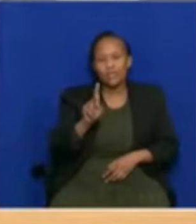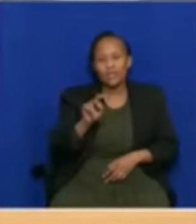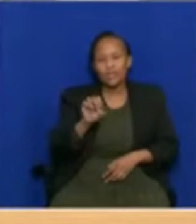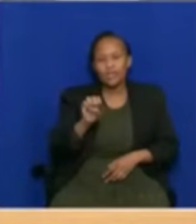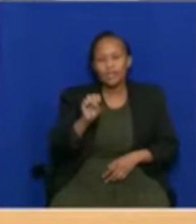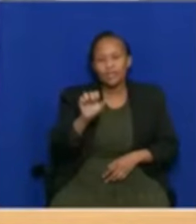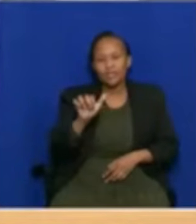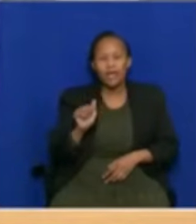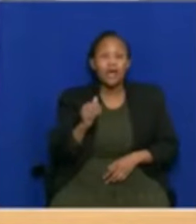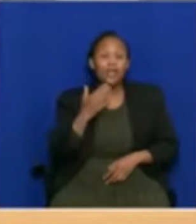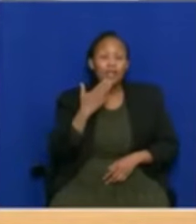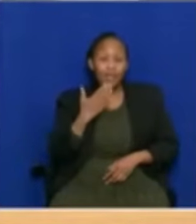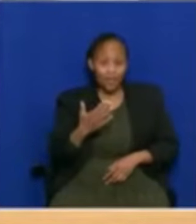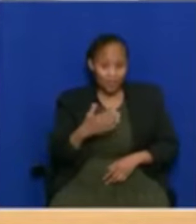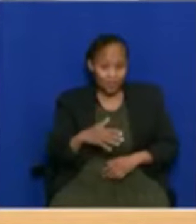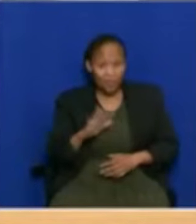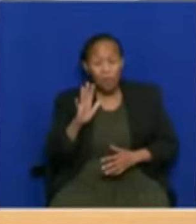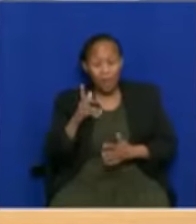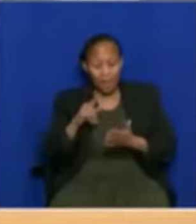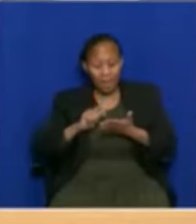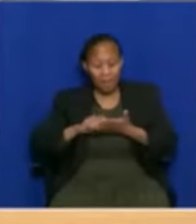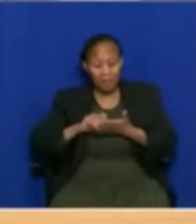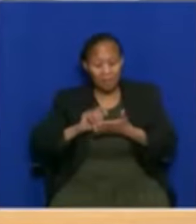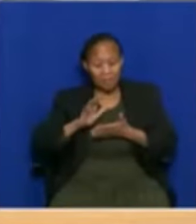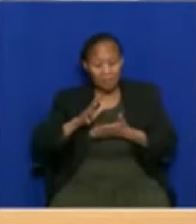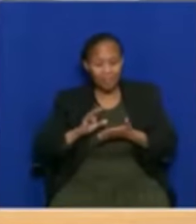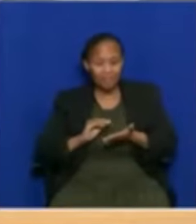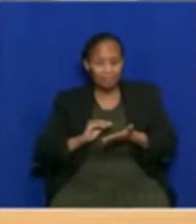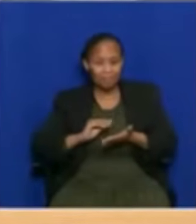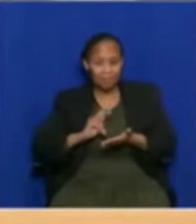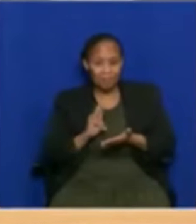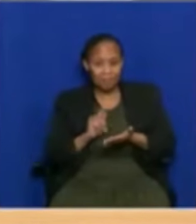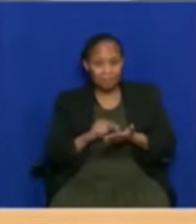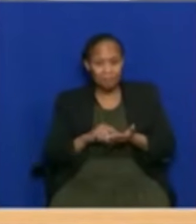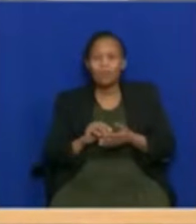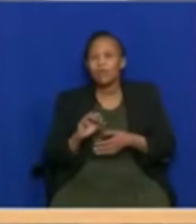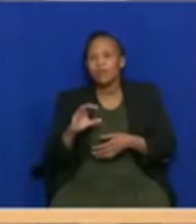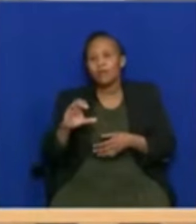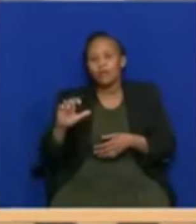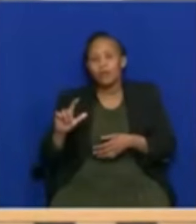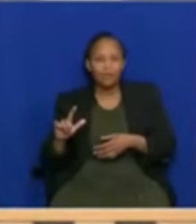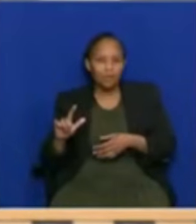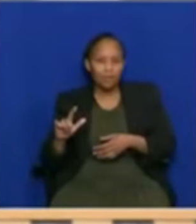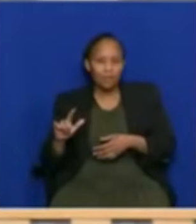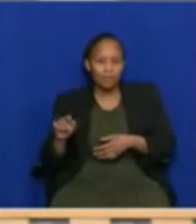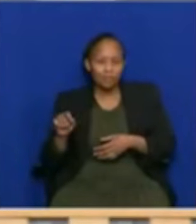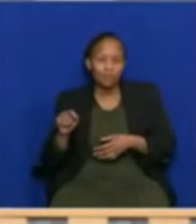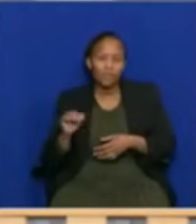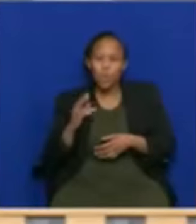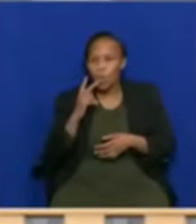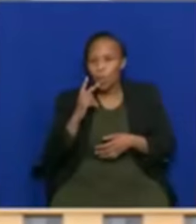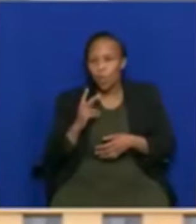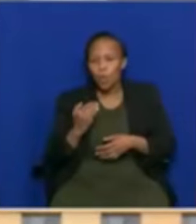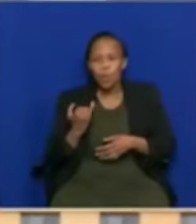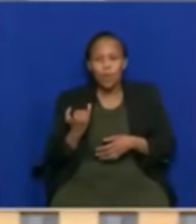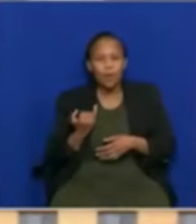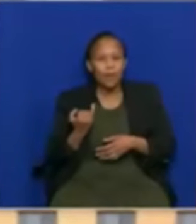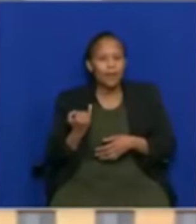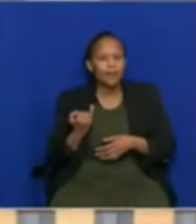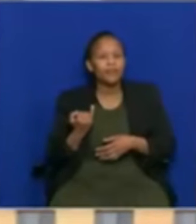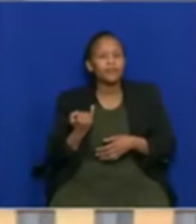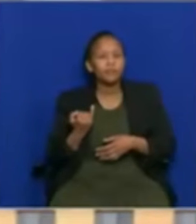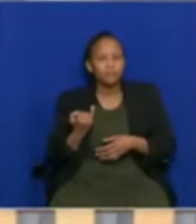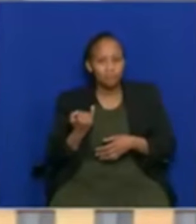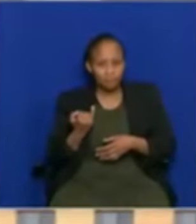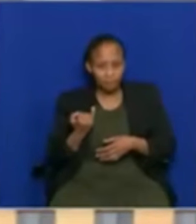Colonel, it does seem you were hard done by, and Ms. Sillo has tendered